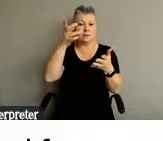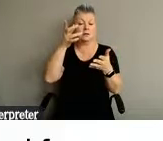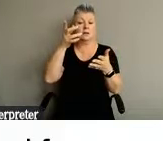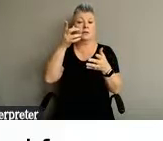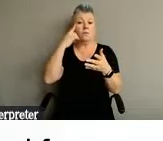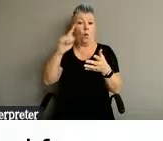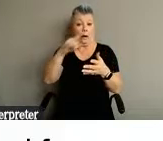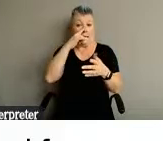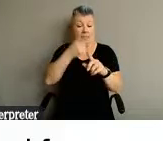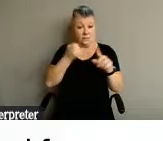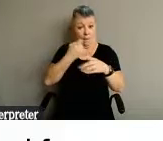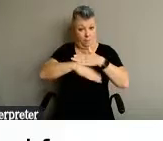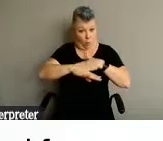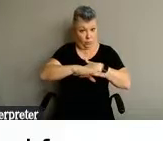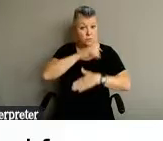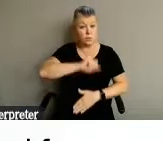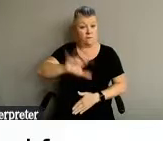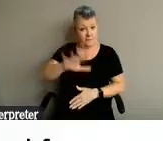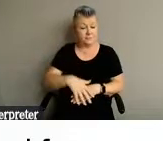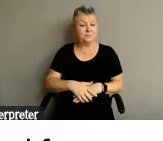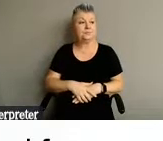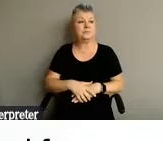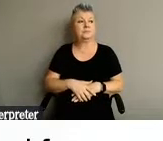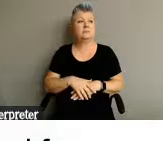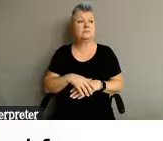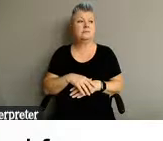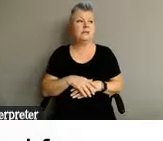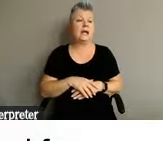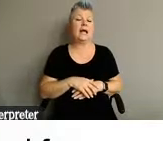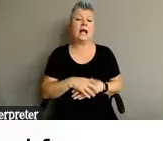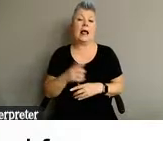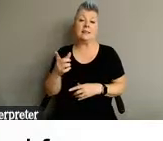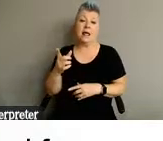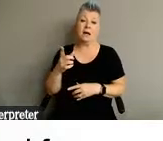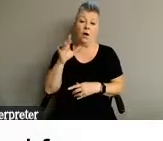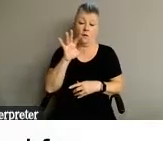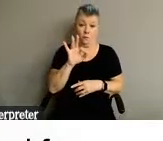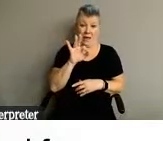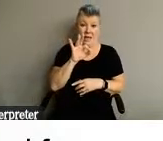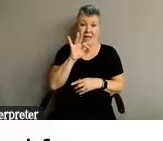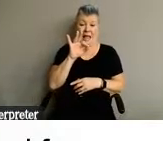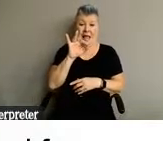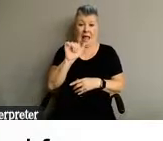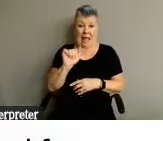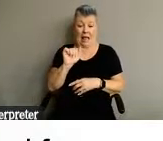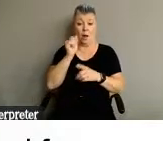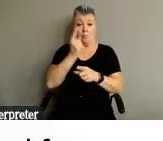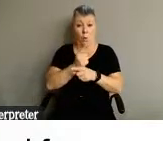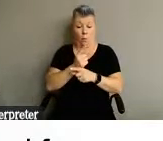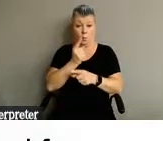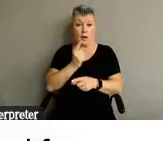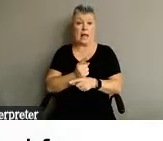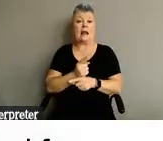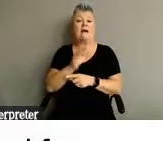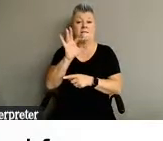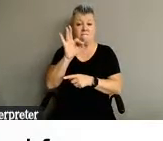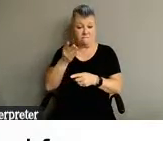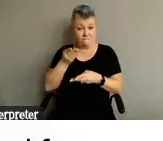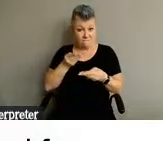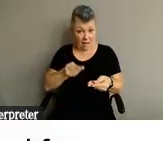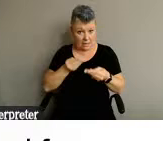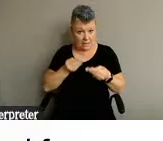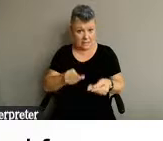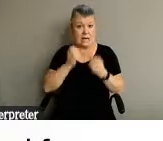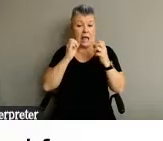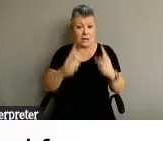In 1990, Missouri mandated FAPE, which is free and appropriate public education to children ages